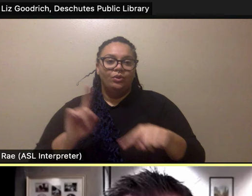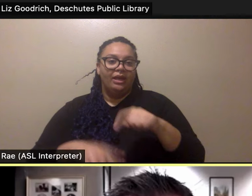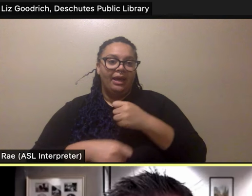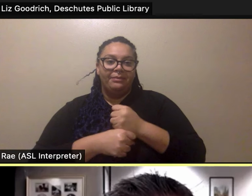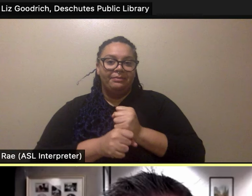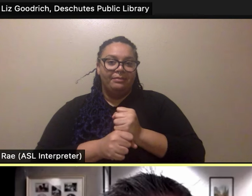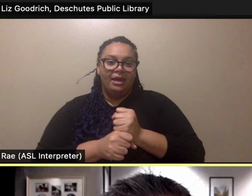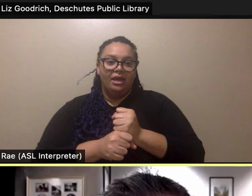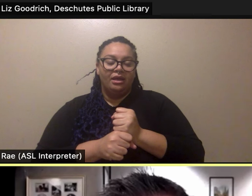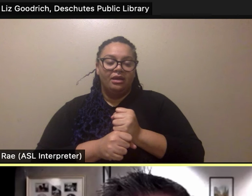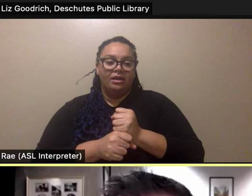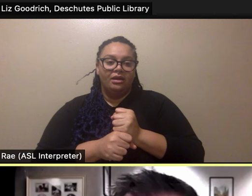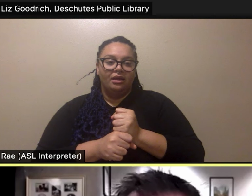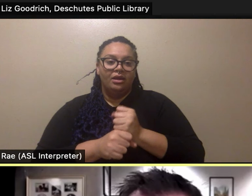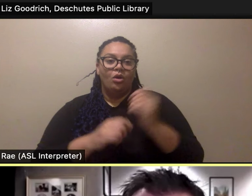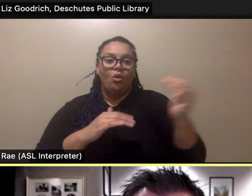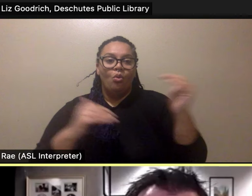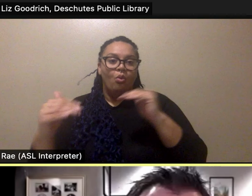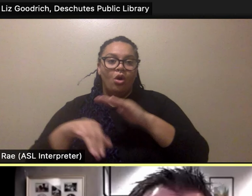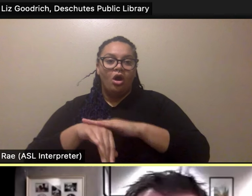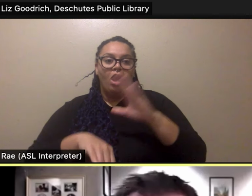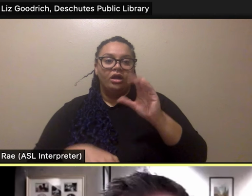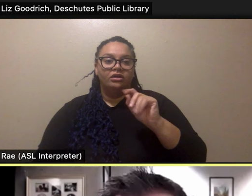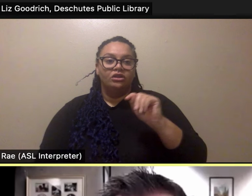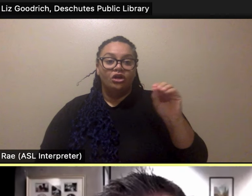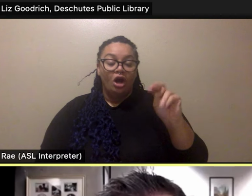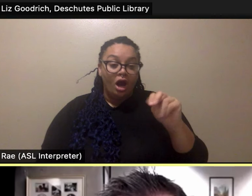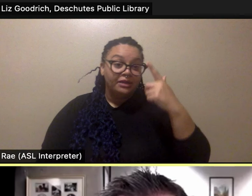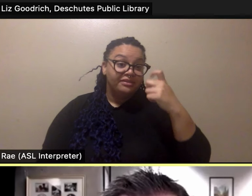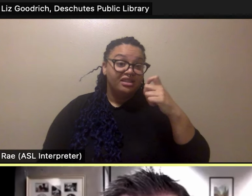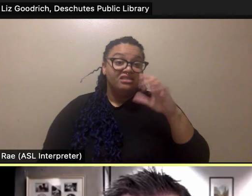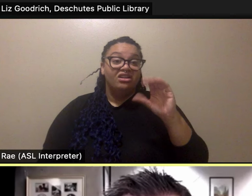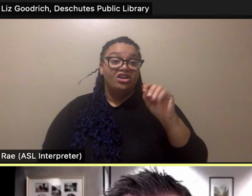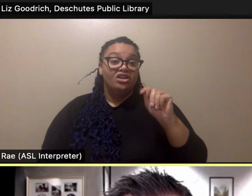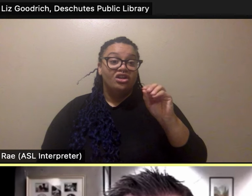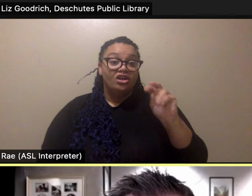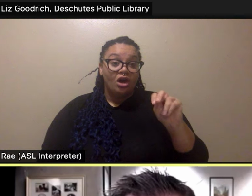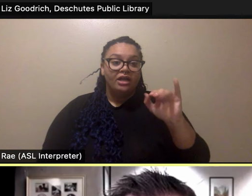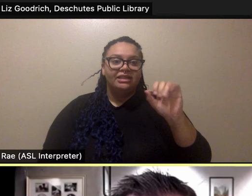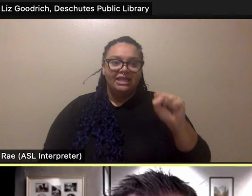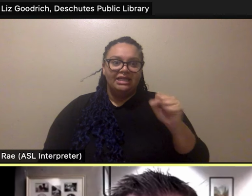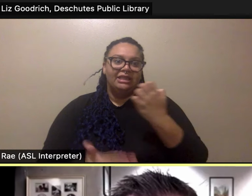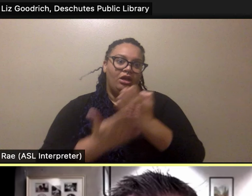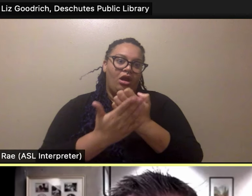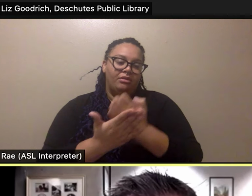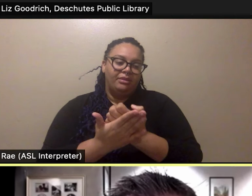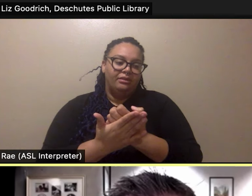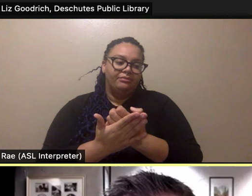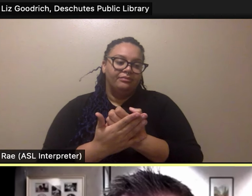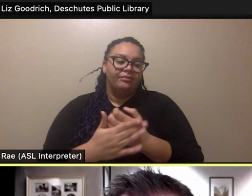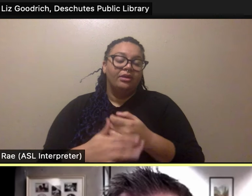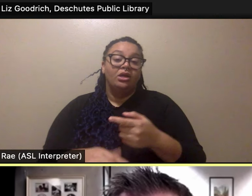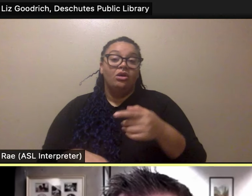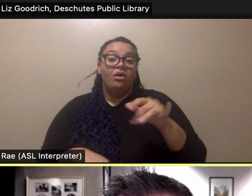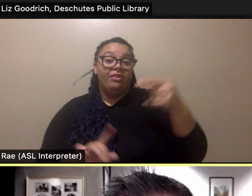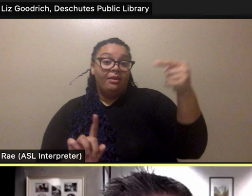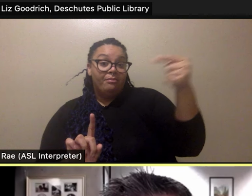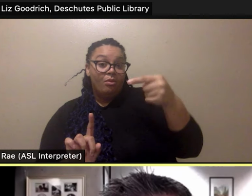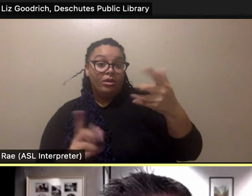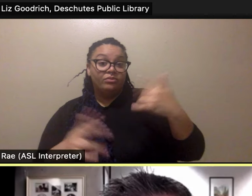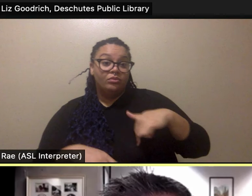against cotton because cotton is king. And he meant king of the economy, which was kind of true. At that point, what we think